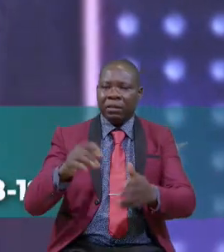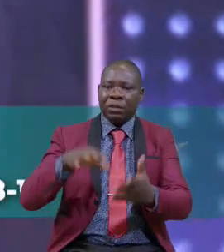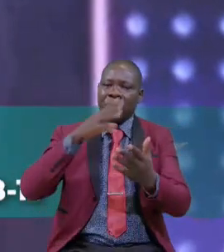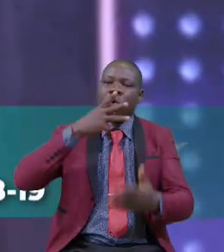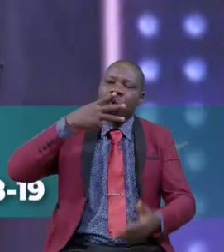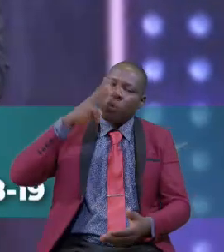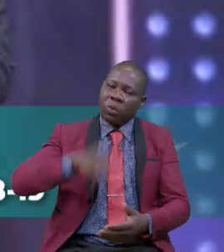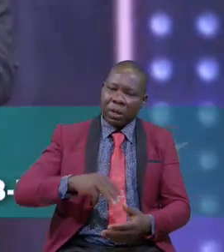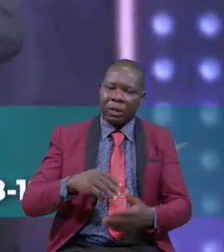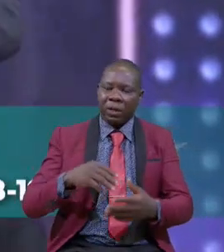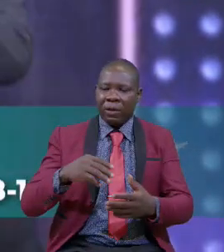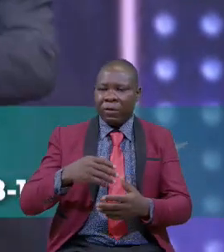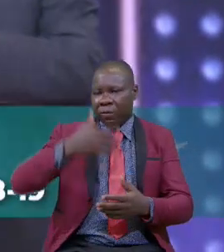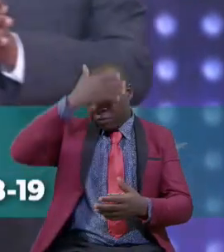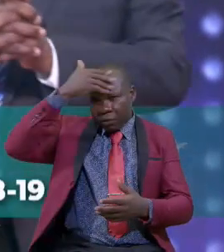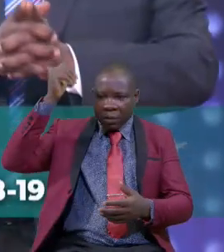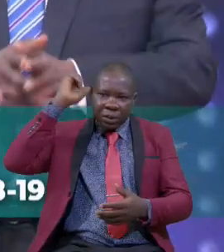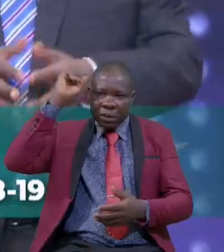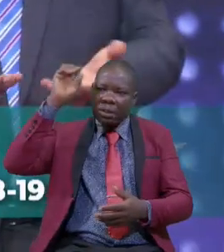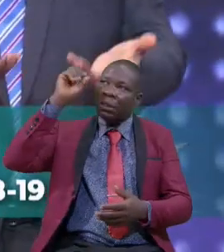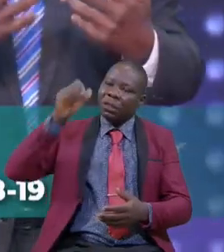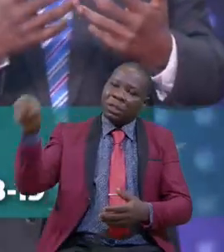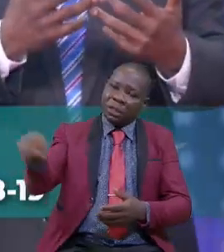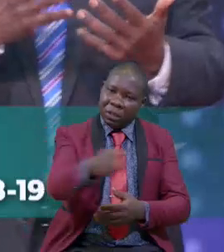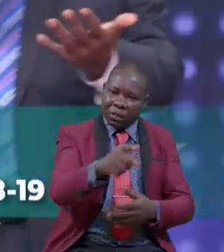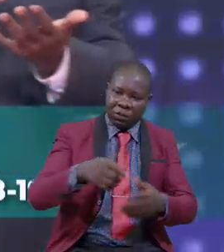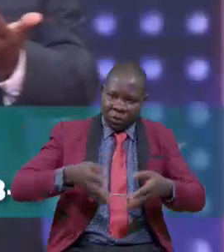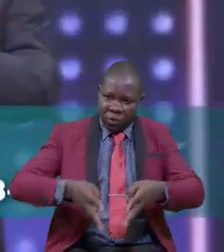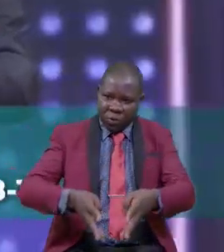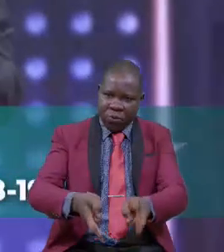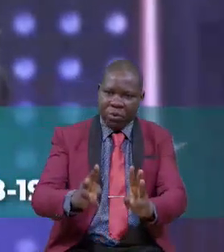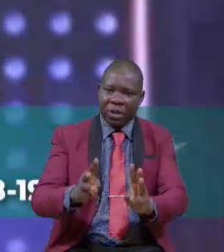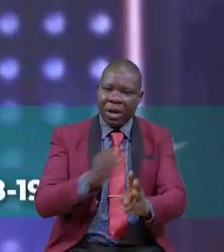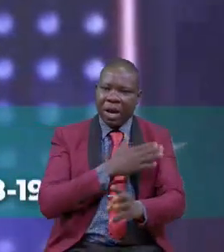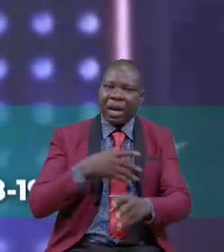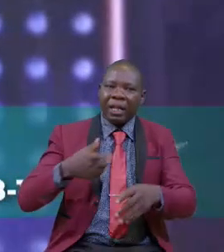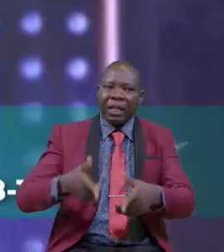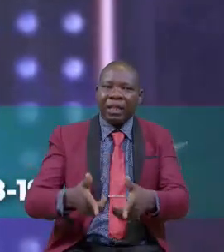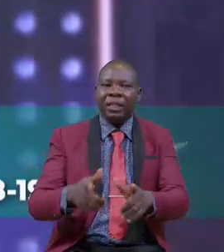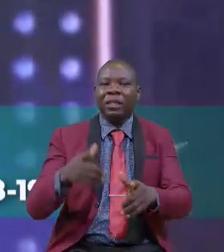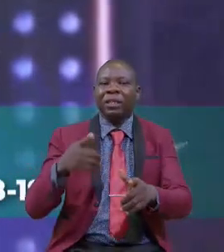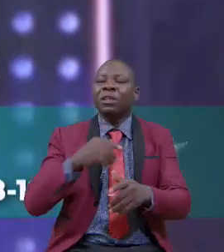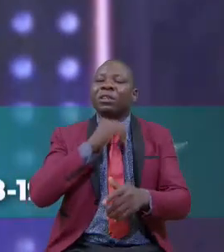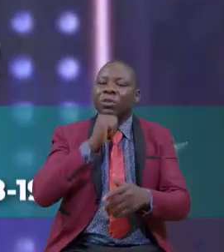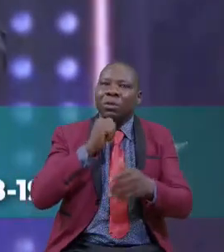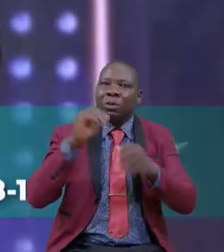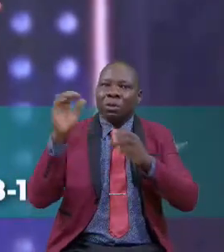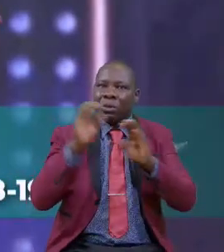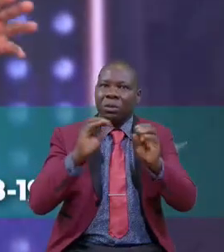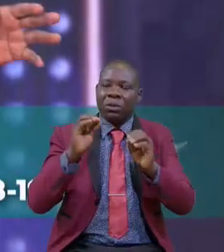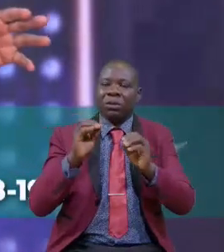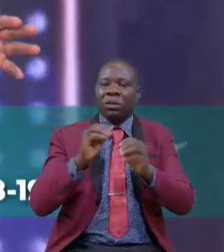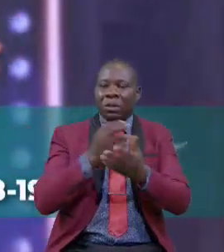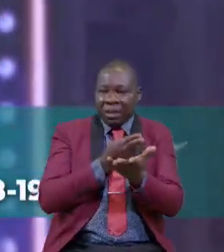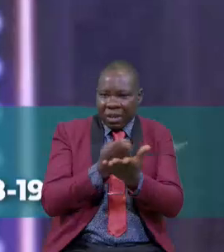man his thoughts, and let him return." We've gone away from the Lord. Let him return. We've